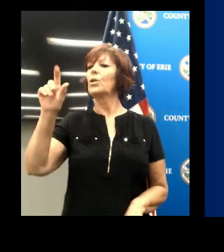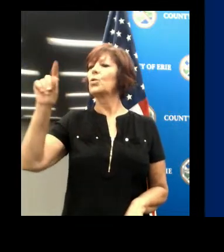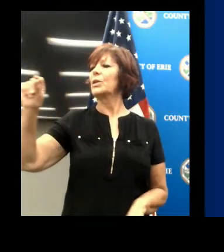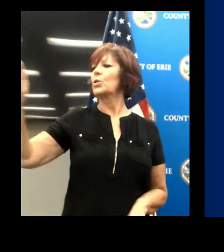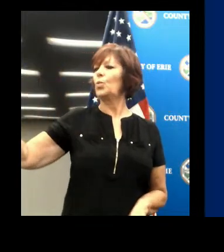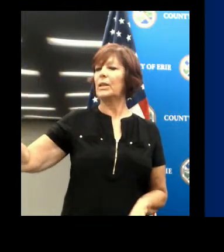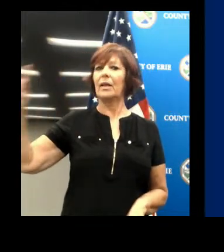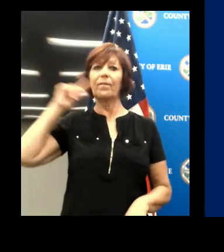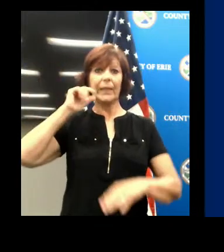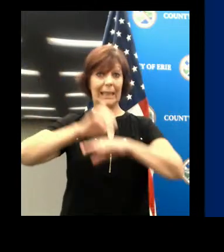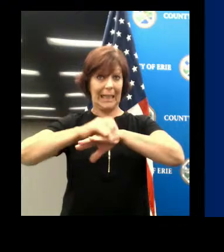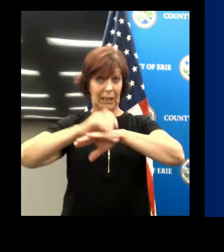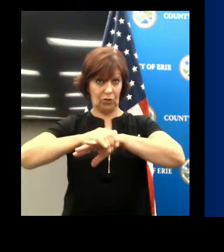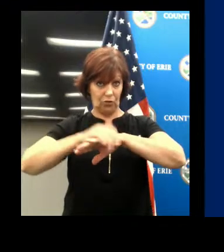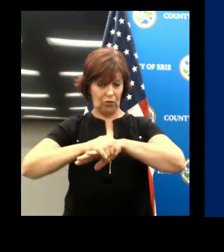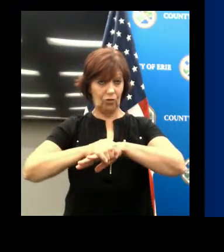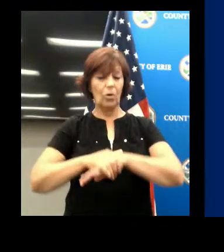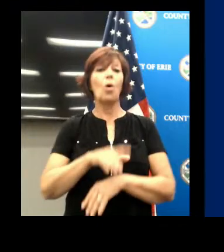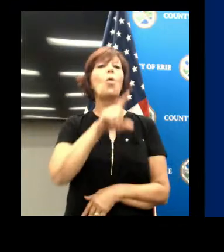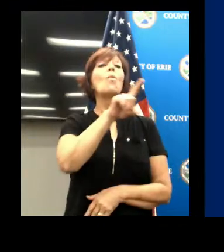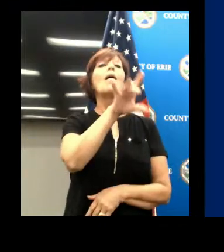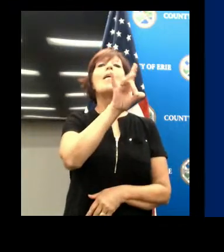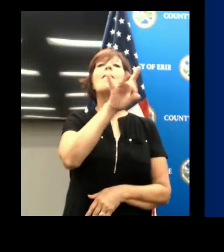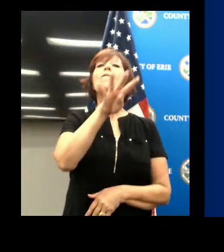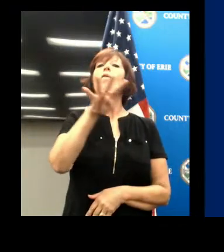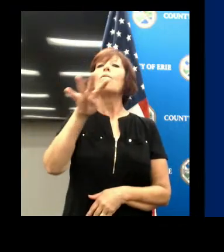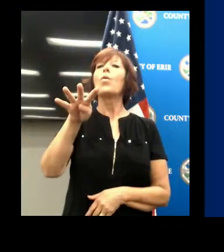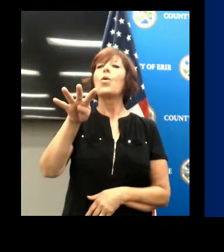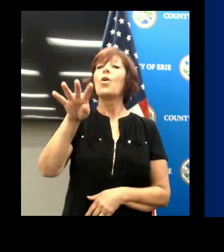1-844-330-2020 for English, or